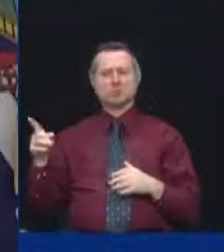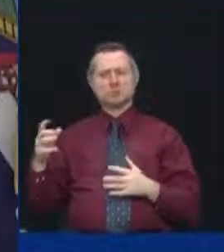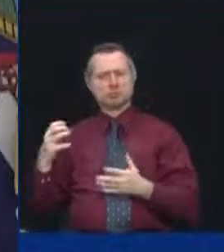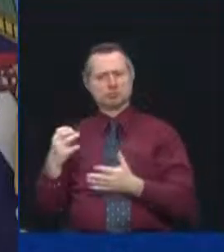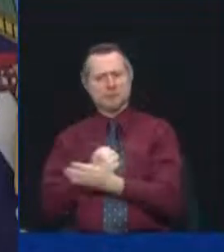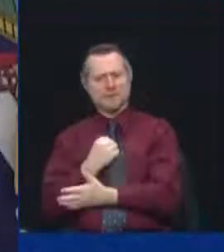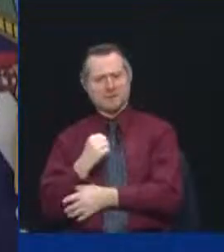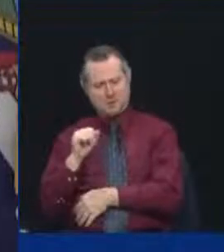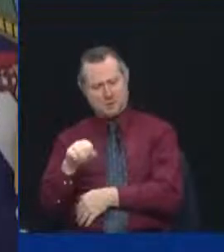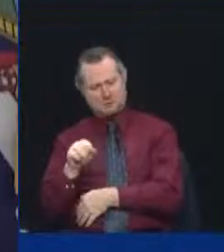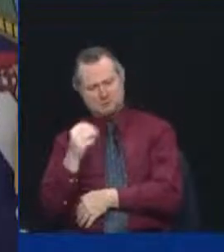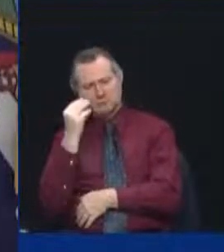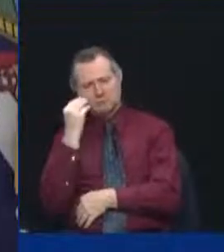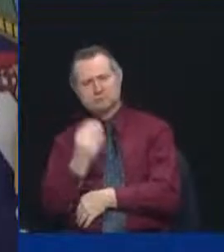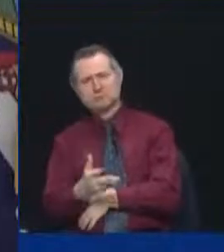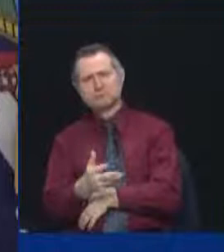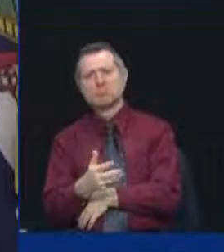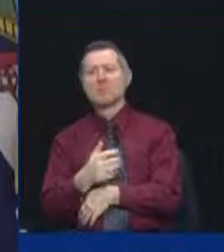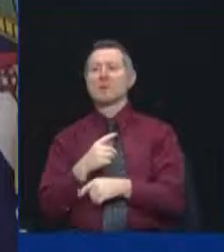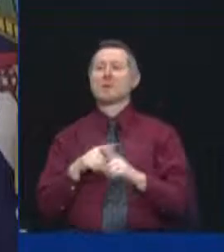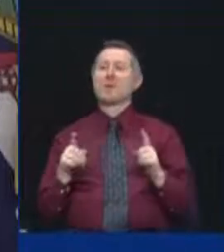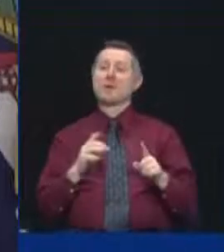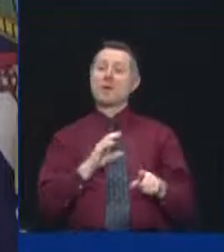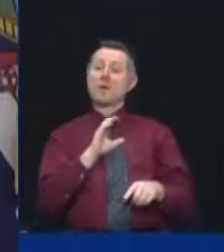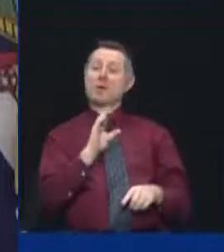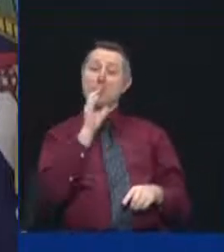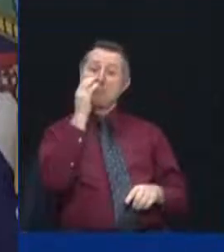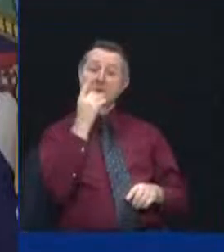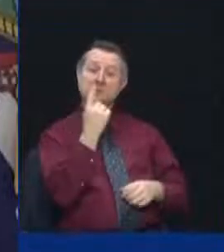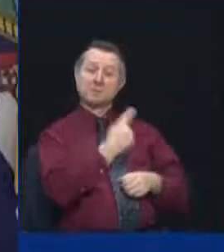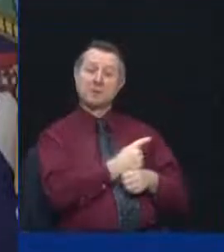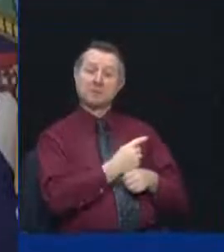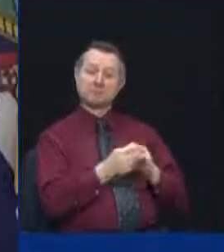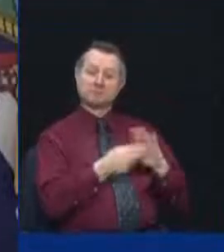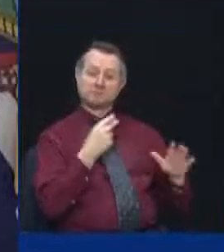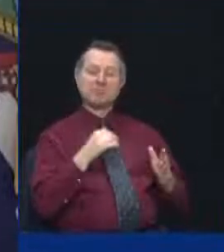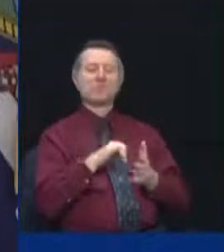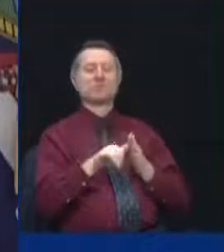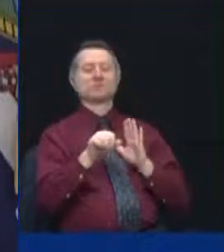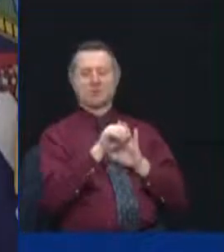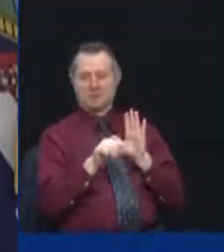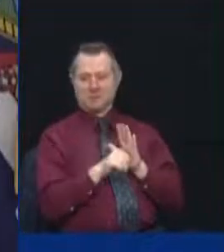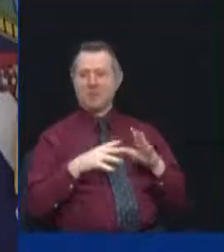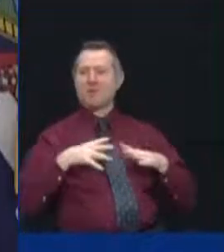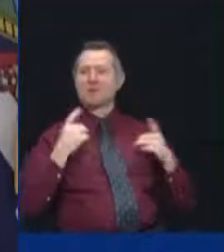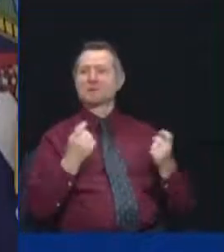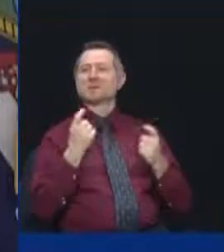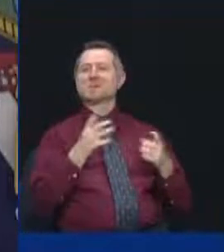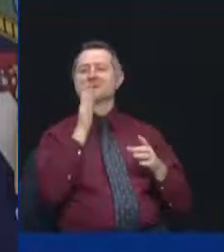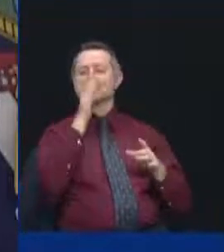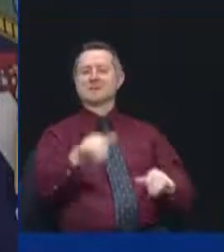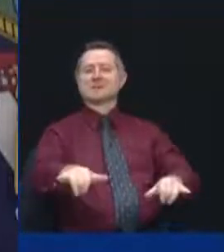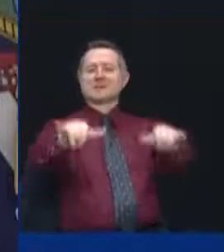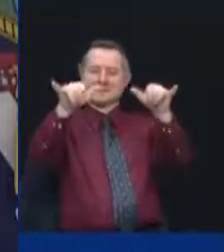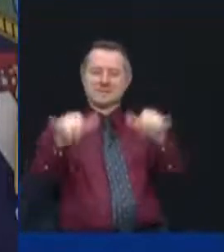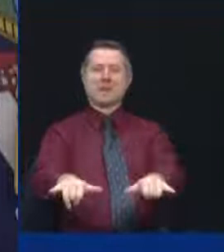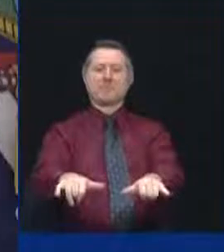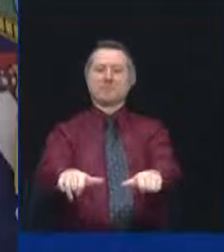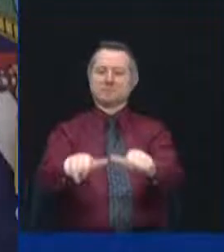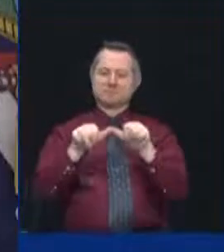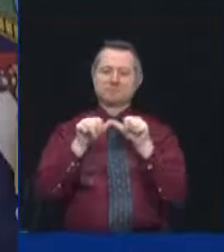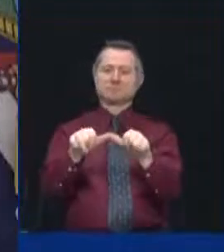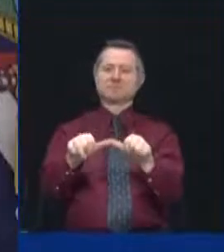But Columbus Day is a state holiday, and Columbus Day will stay a state holiday. And